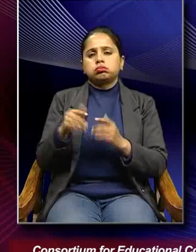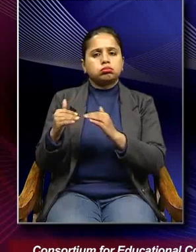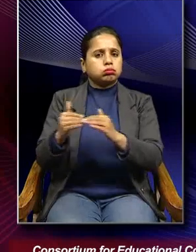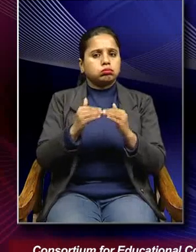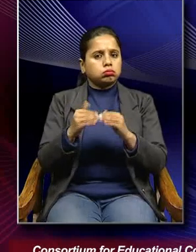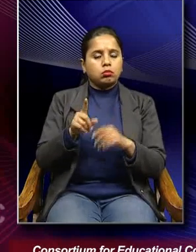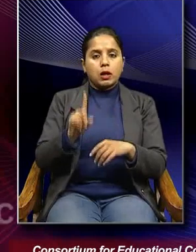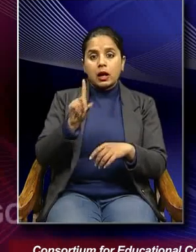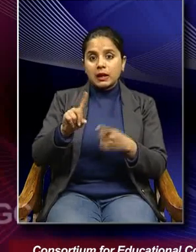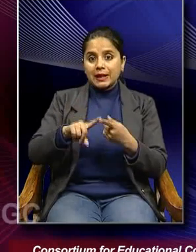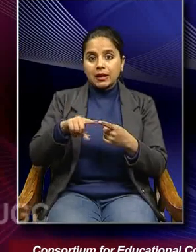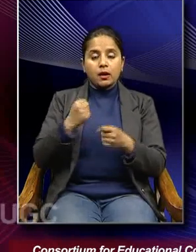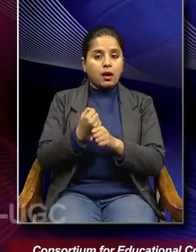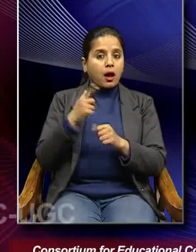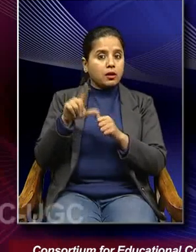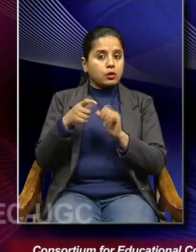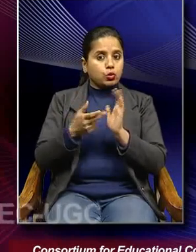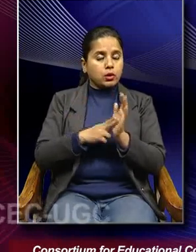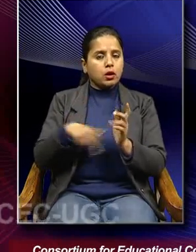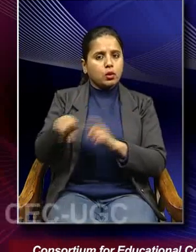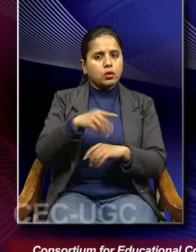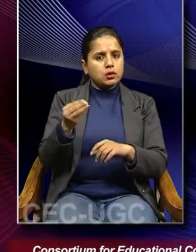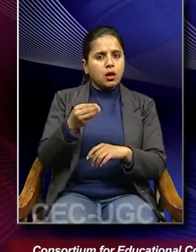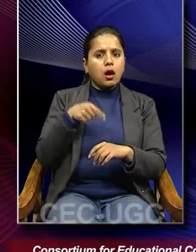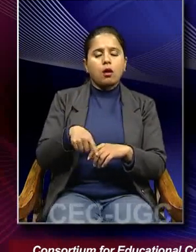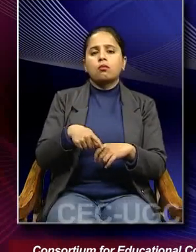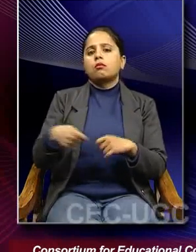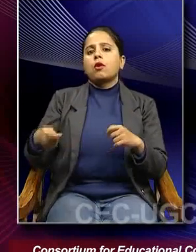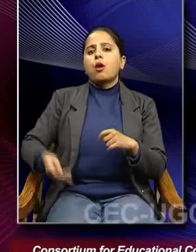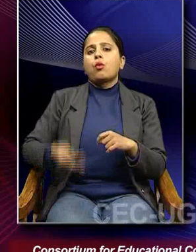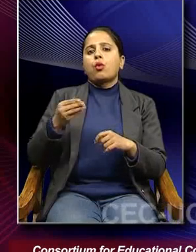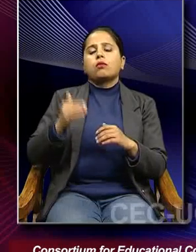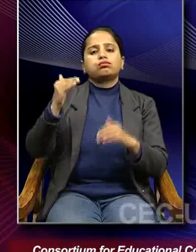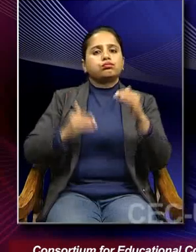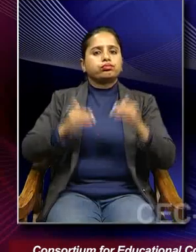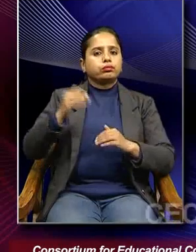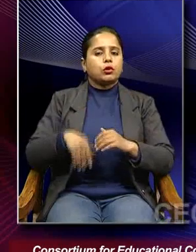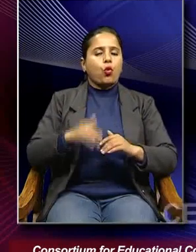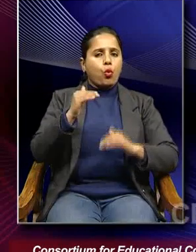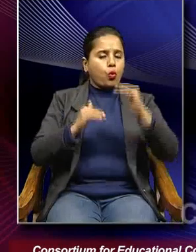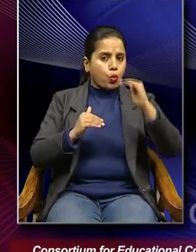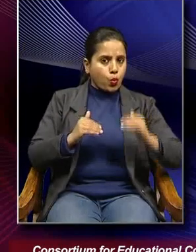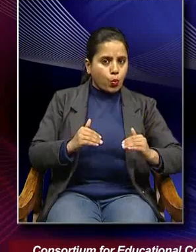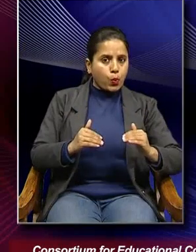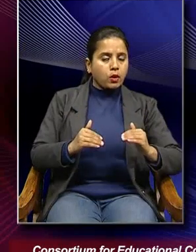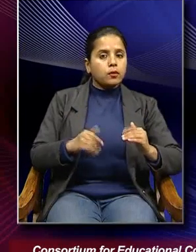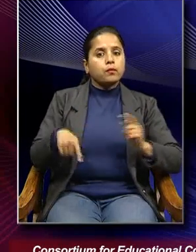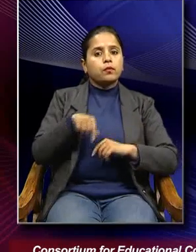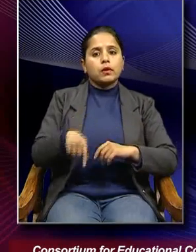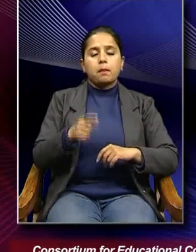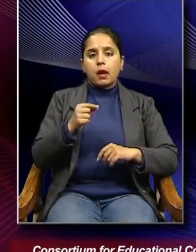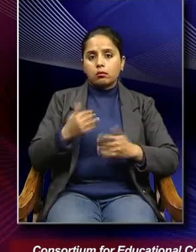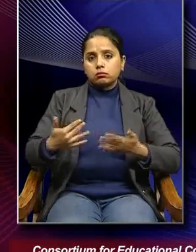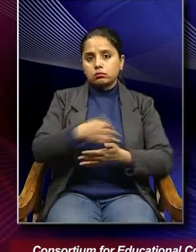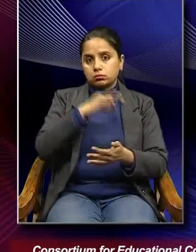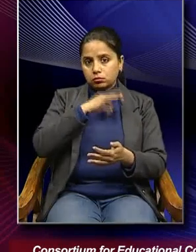while egalitarian takes out the extent of inequality between the lowest income person